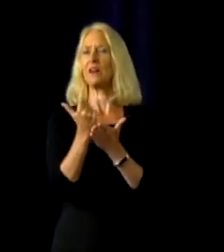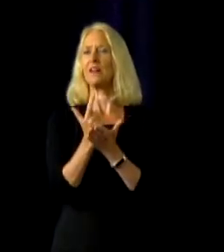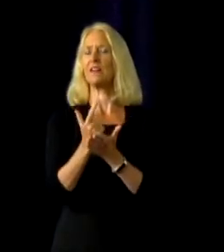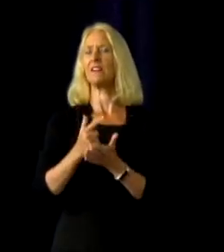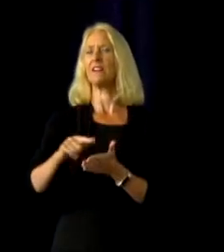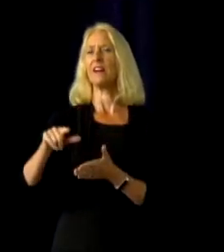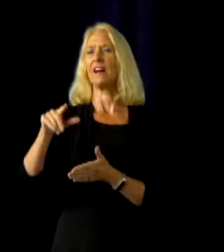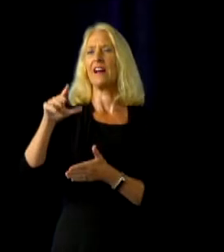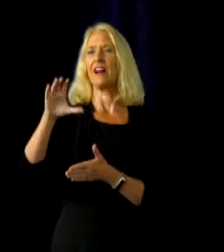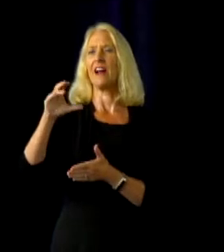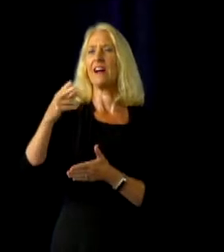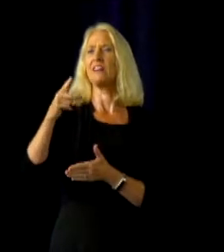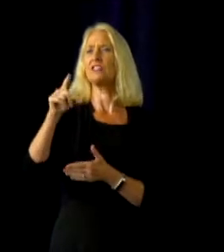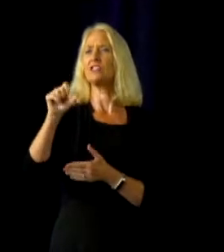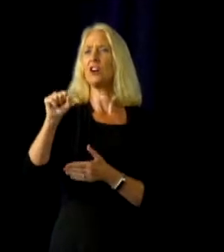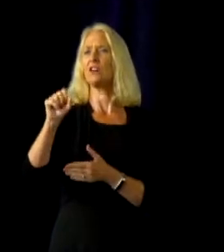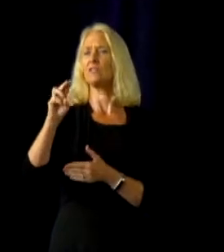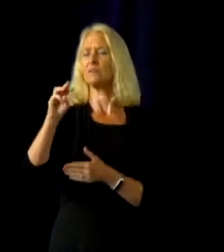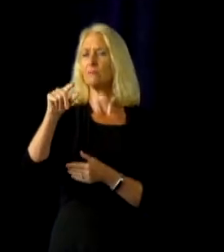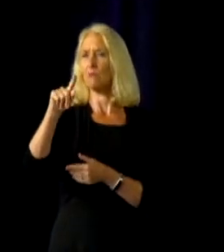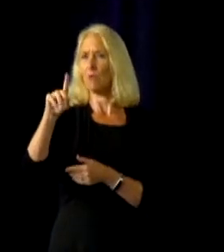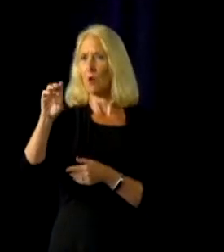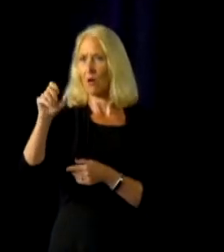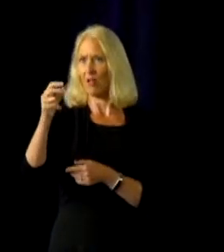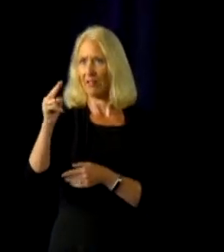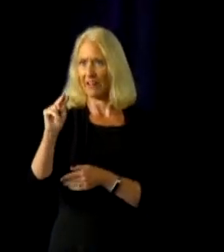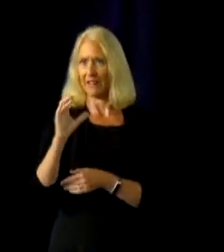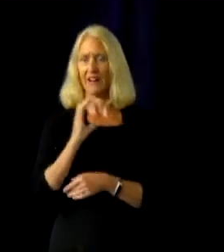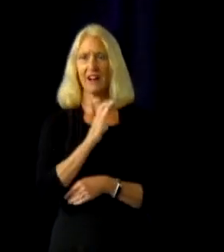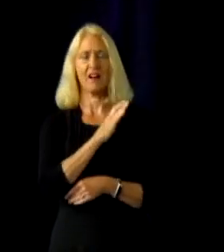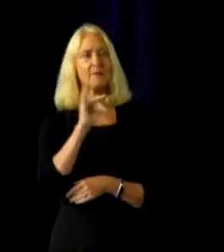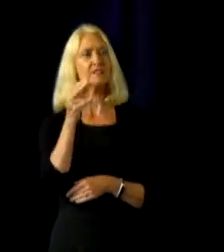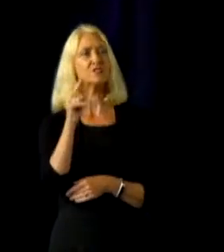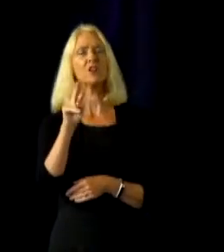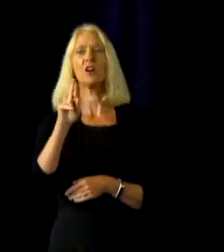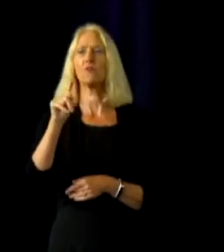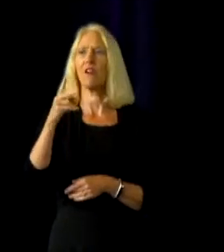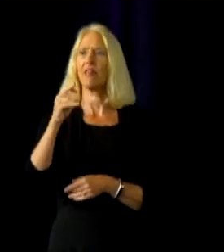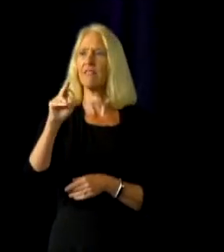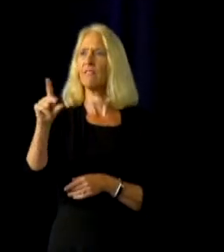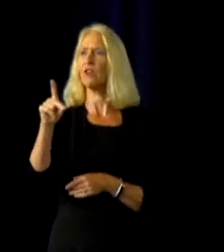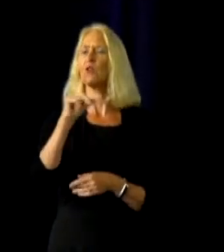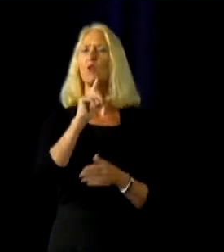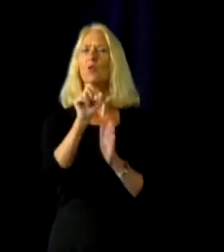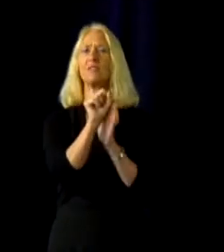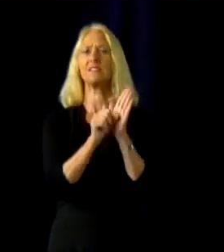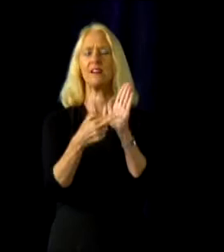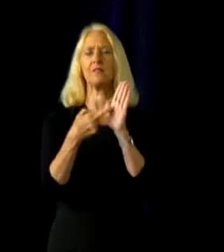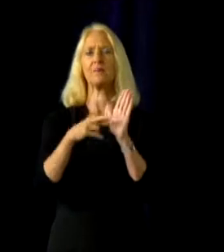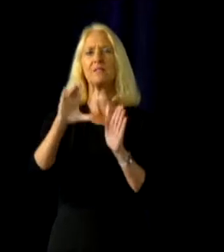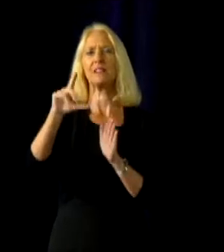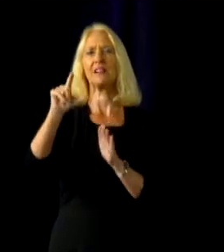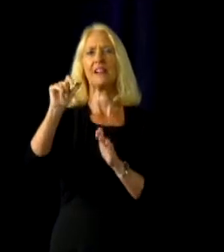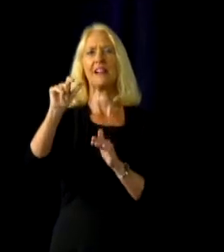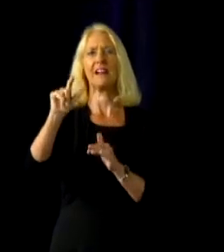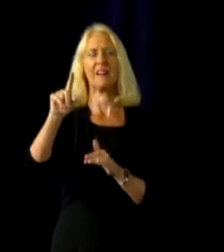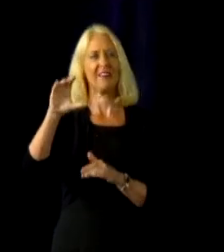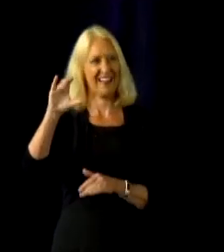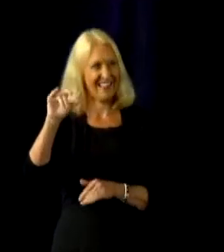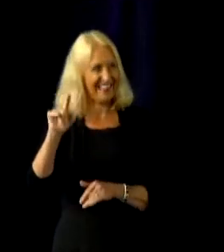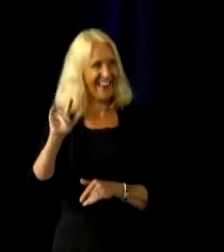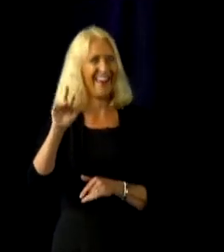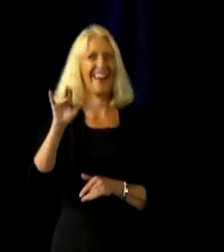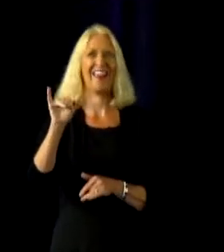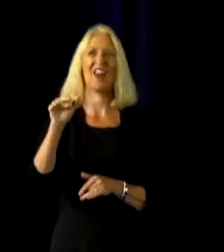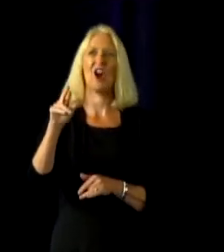Charles Moreland, Congressman John Rutherford, or State Representative Clay Yarborough?